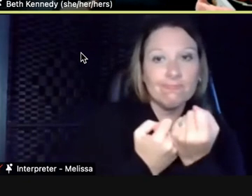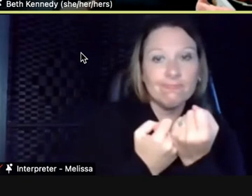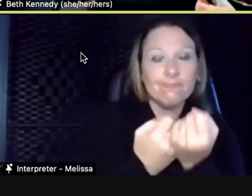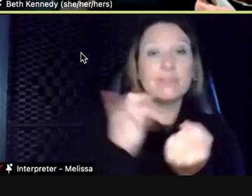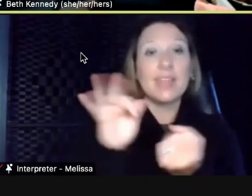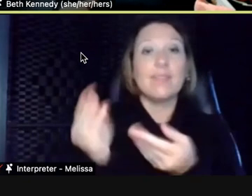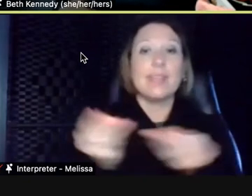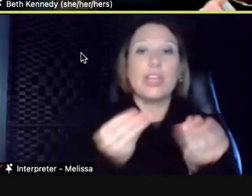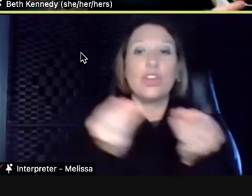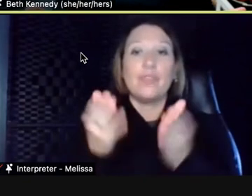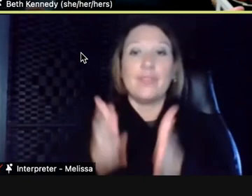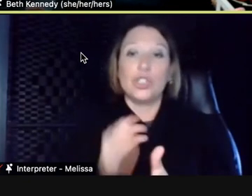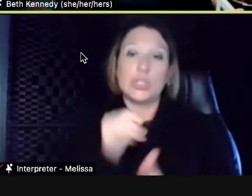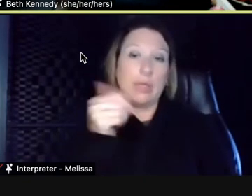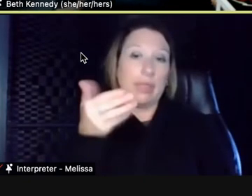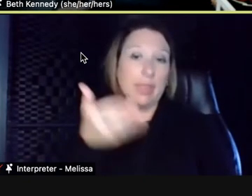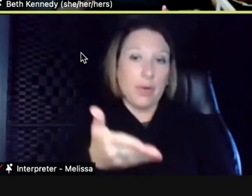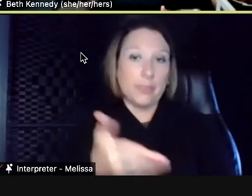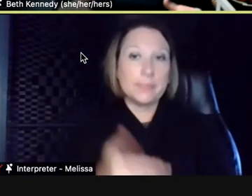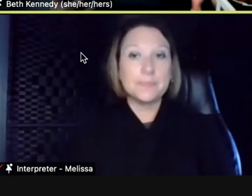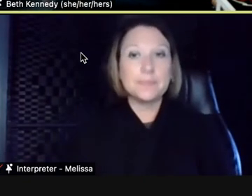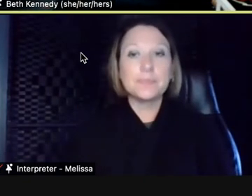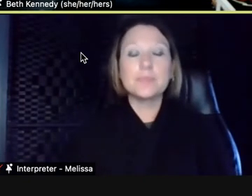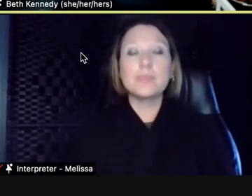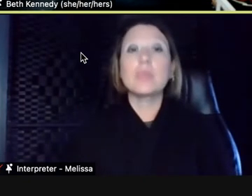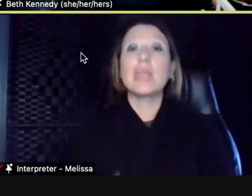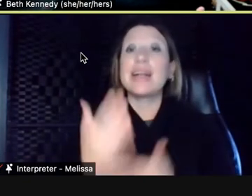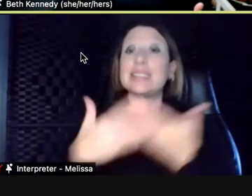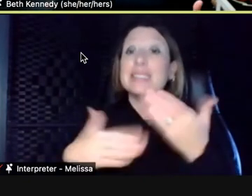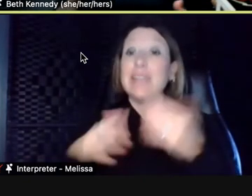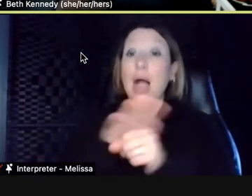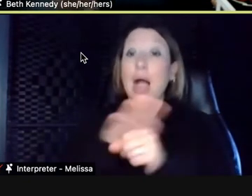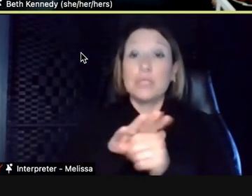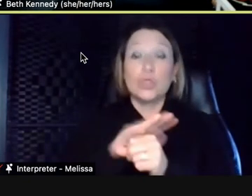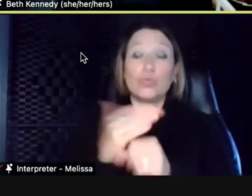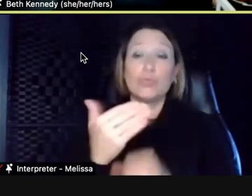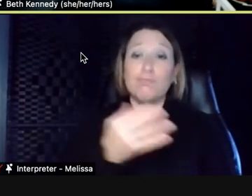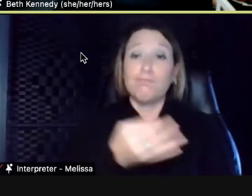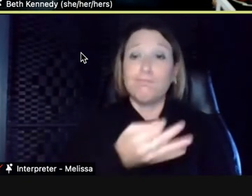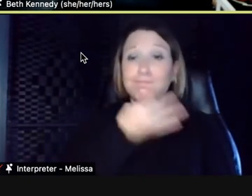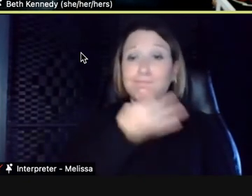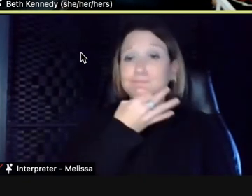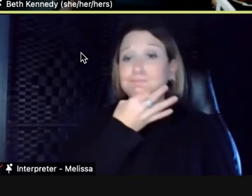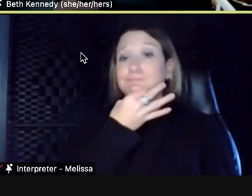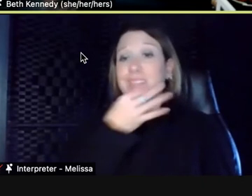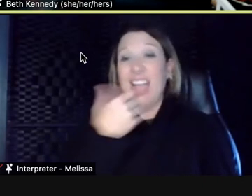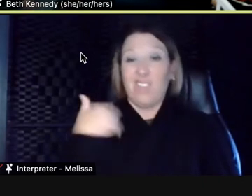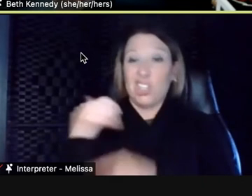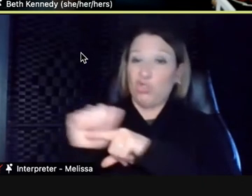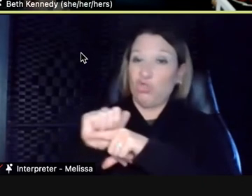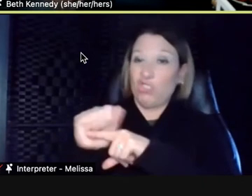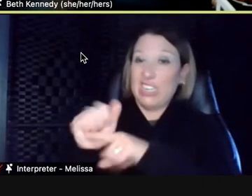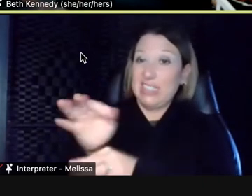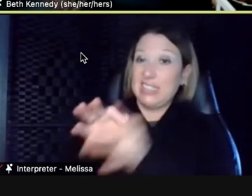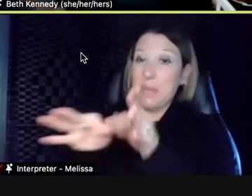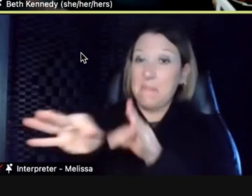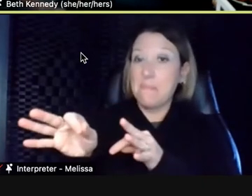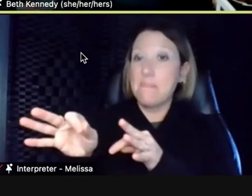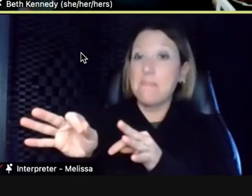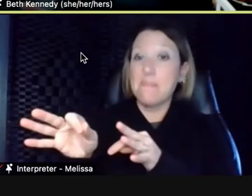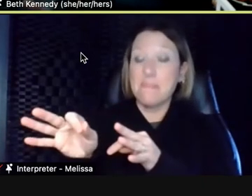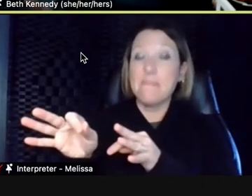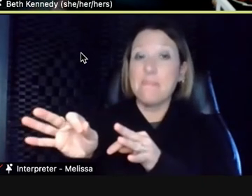there. Some districts are really on top of it, and they have a trained sub that is